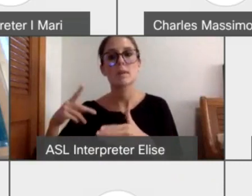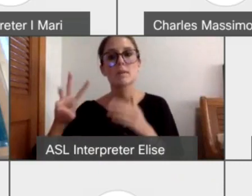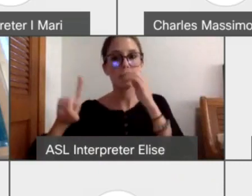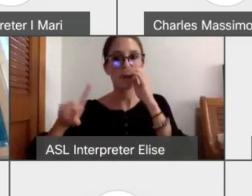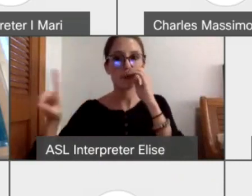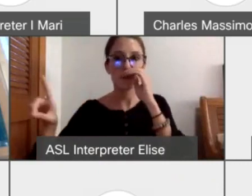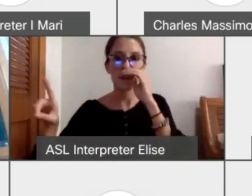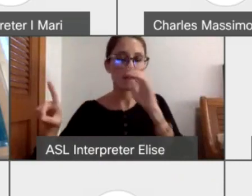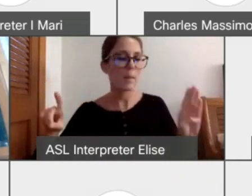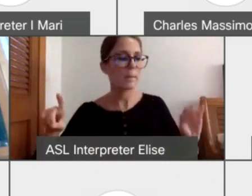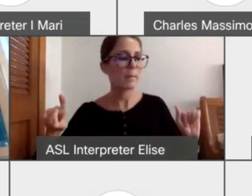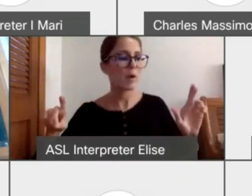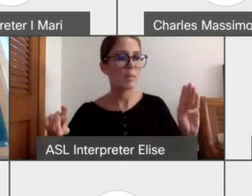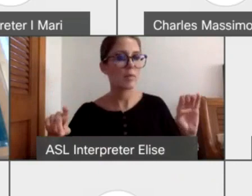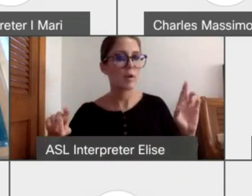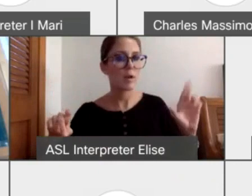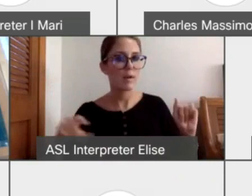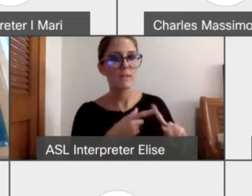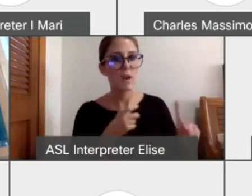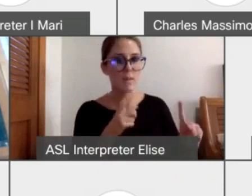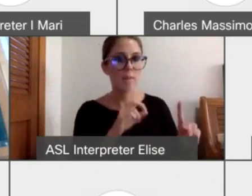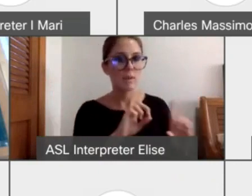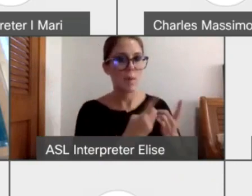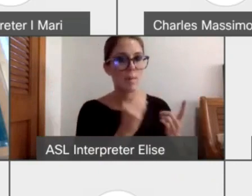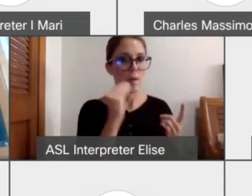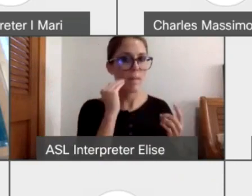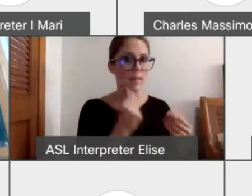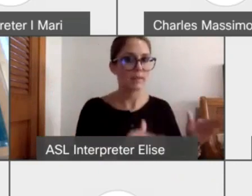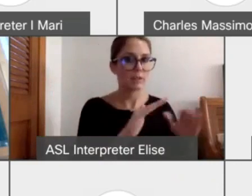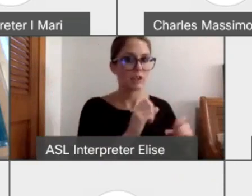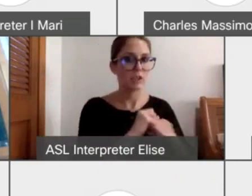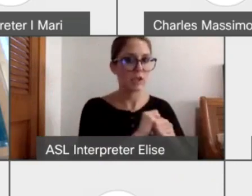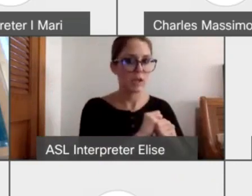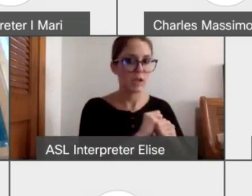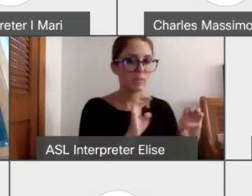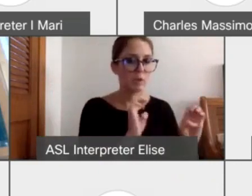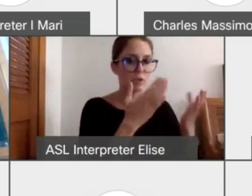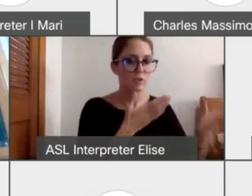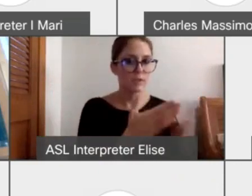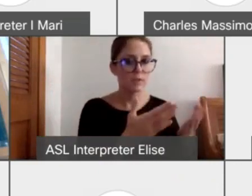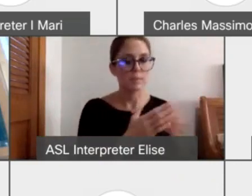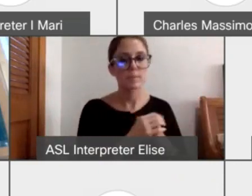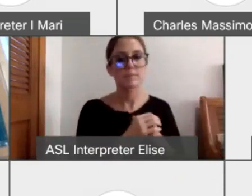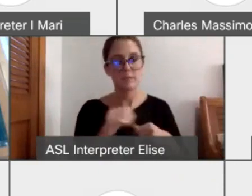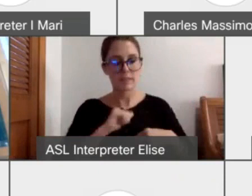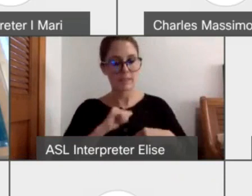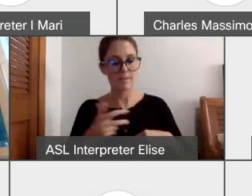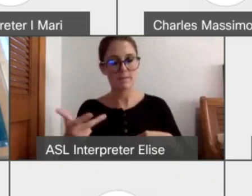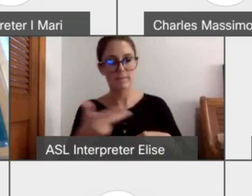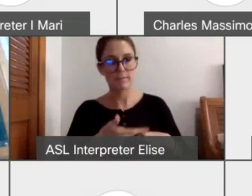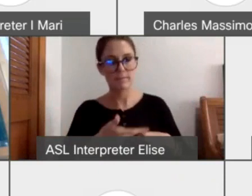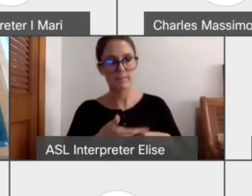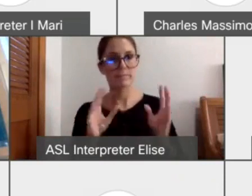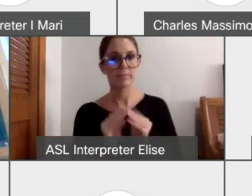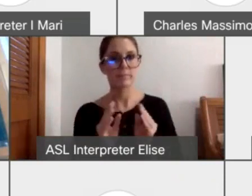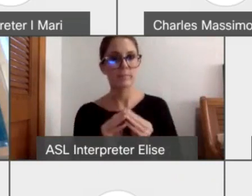OPWDD, Barbara from Department of Homeland Security and Emergency Services, and myself,